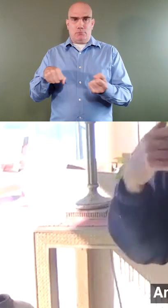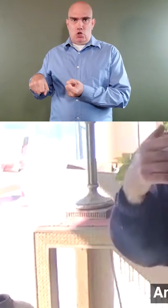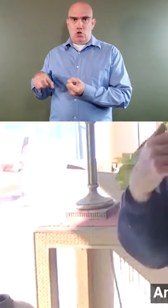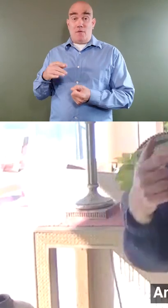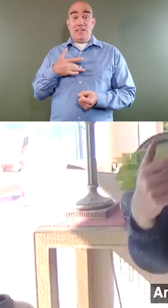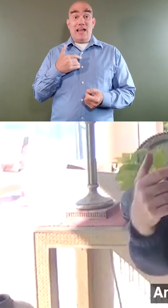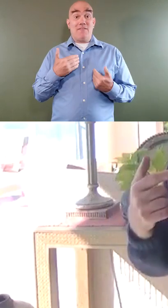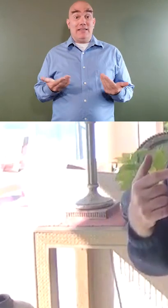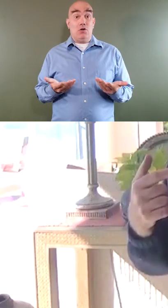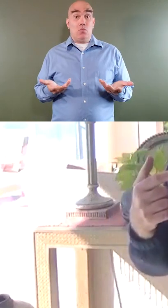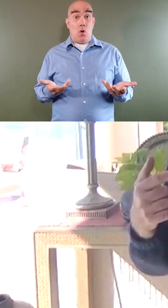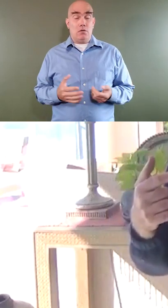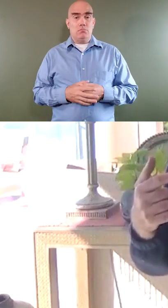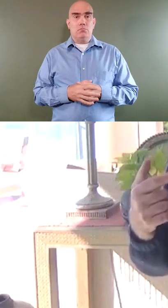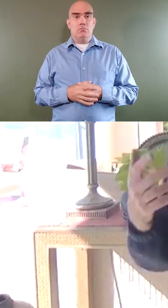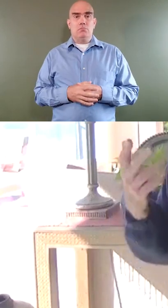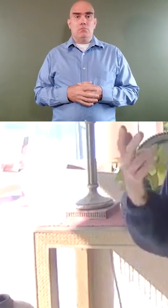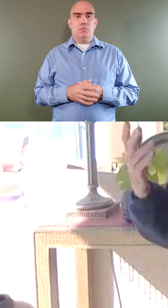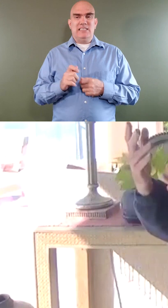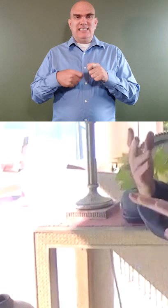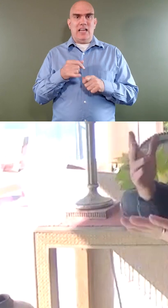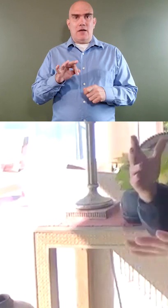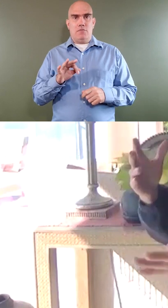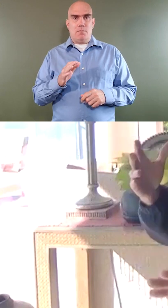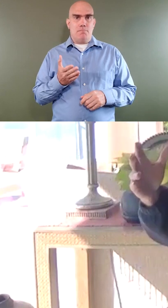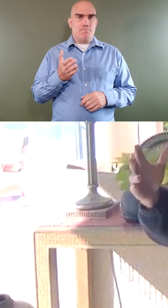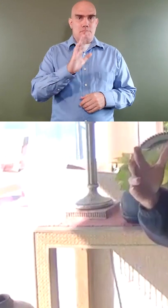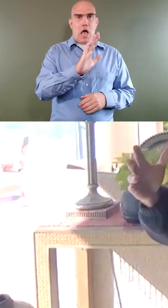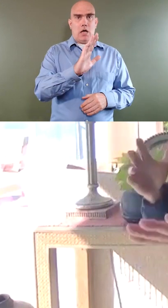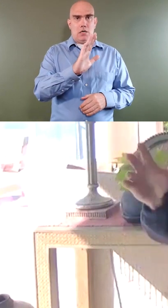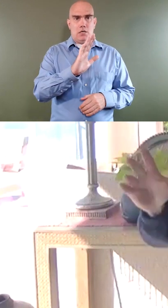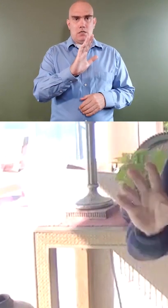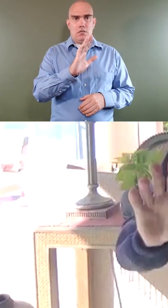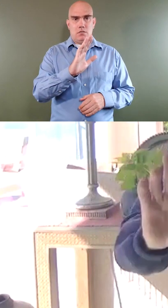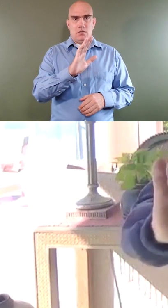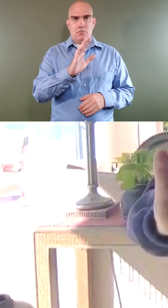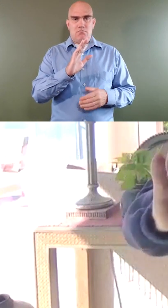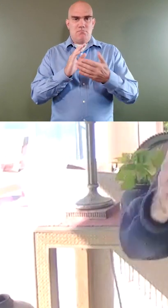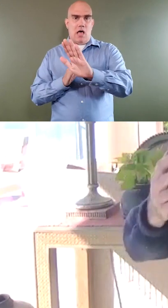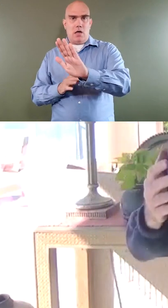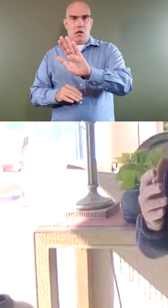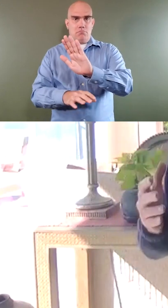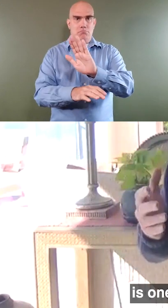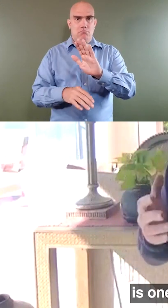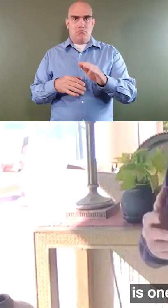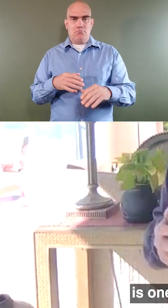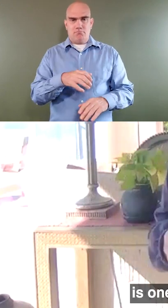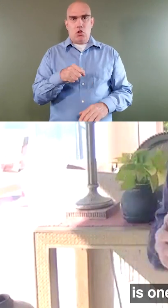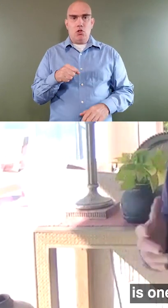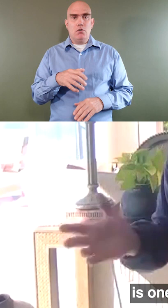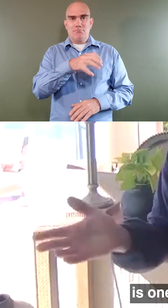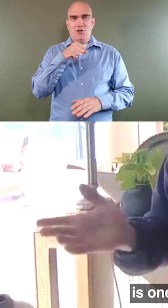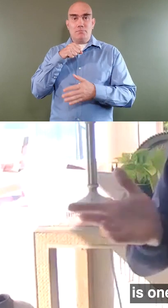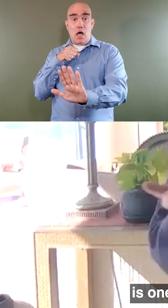feeling we have here, instead of blocking across and pushing forward, is one